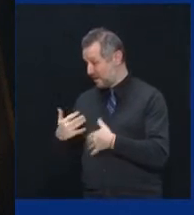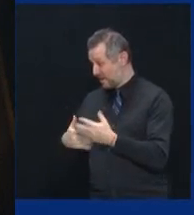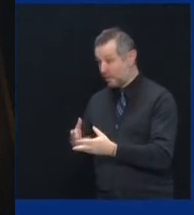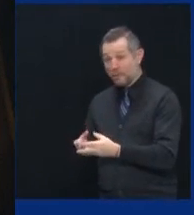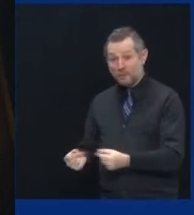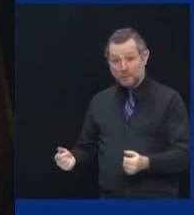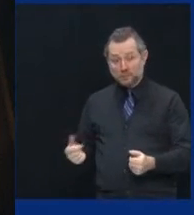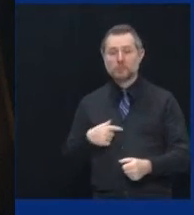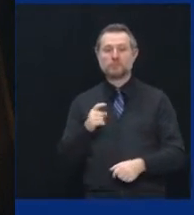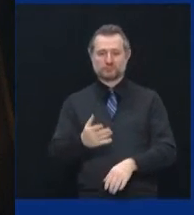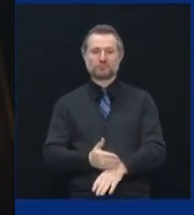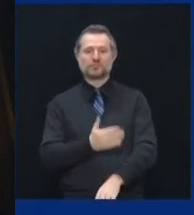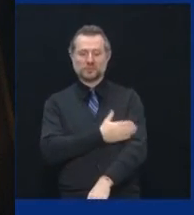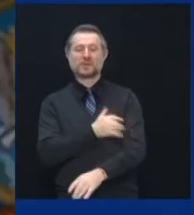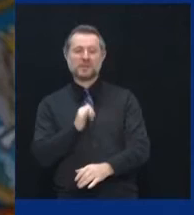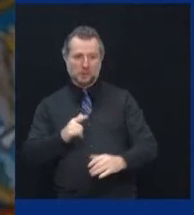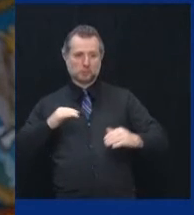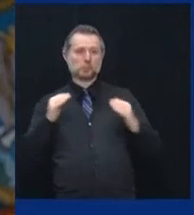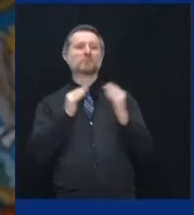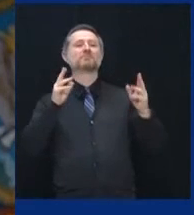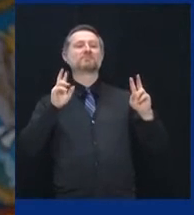Let's tell the plain truth.